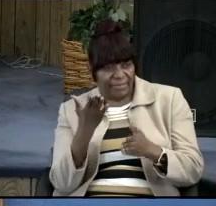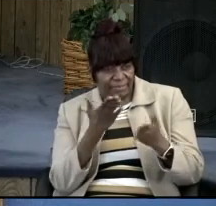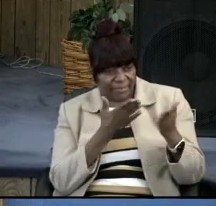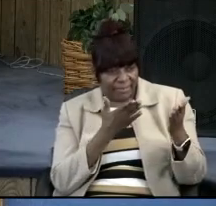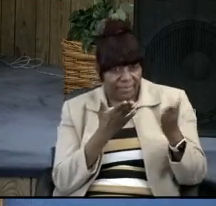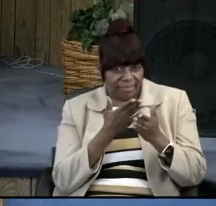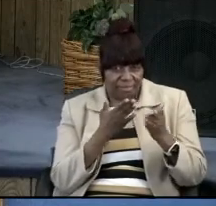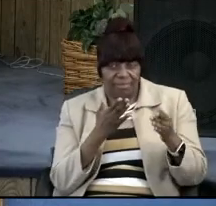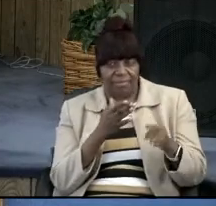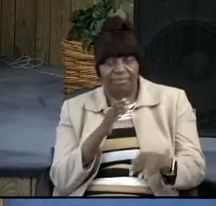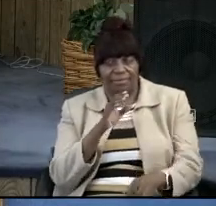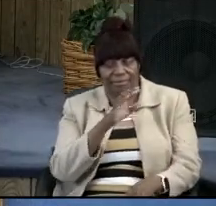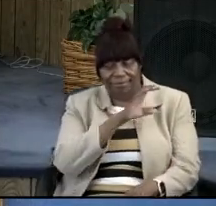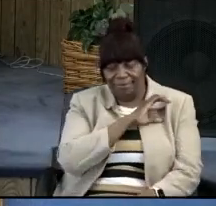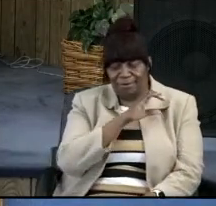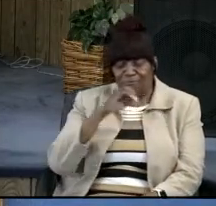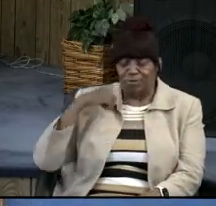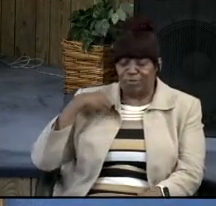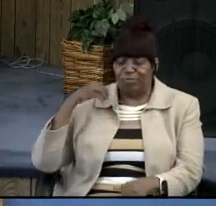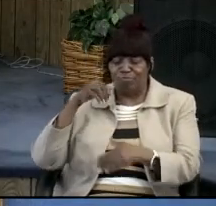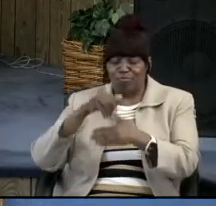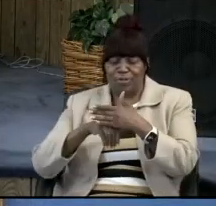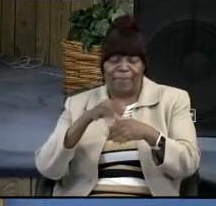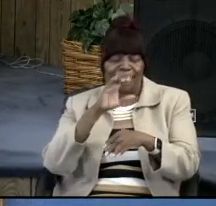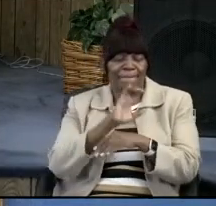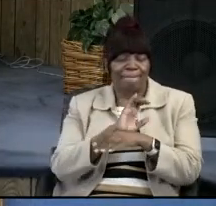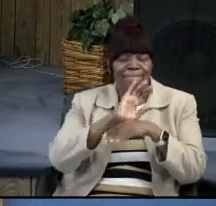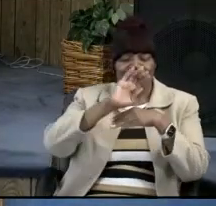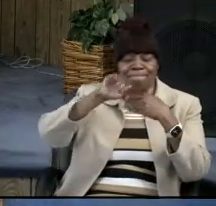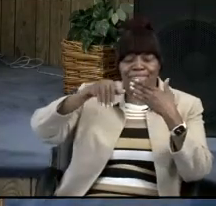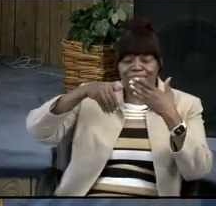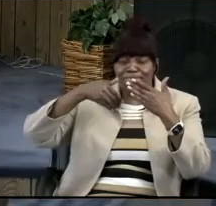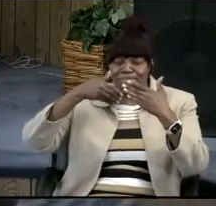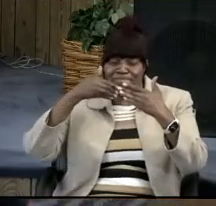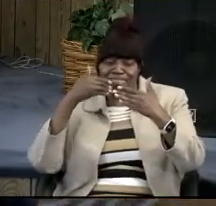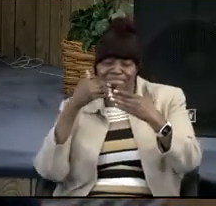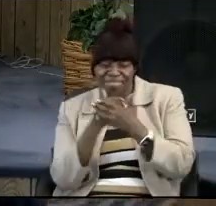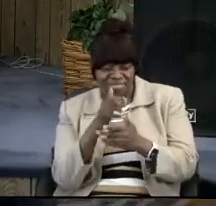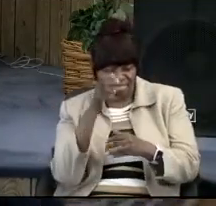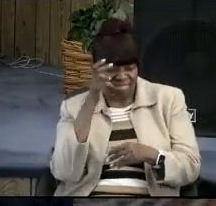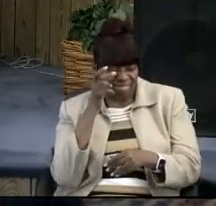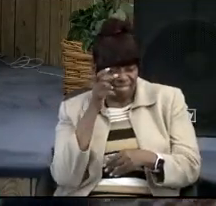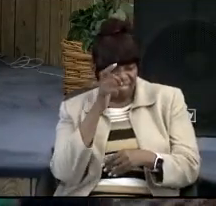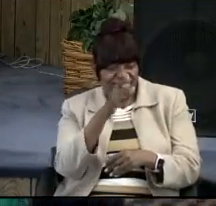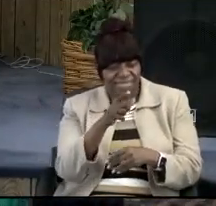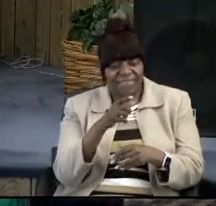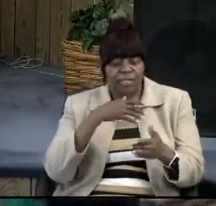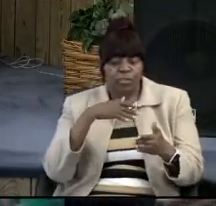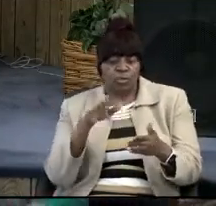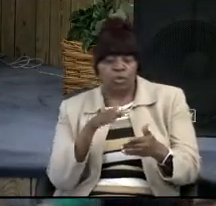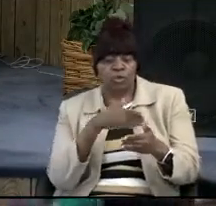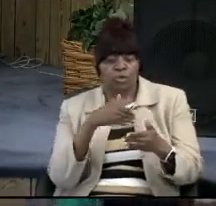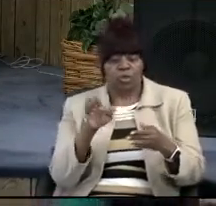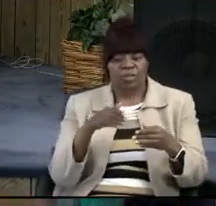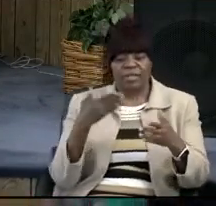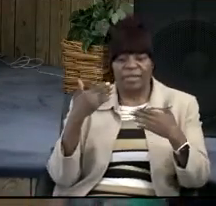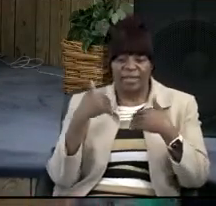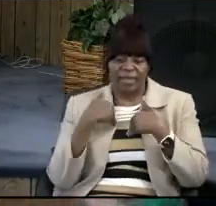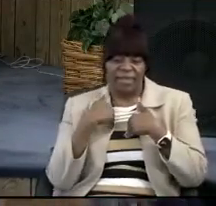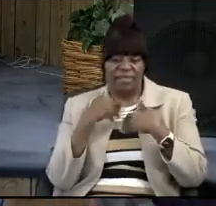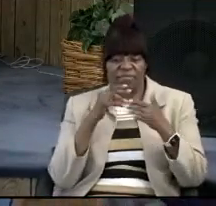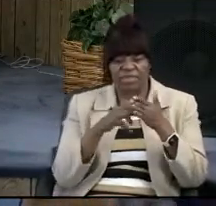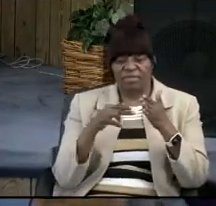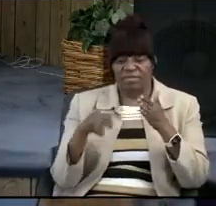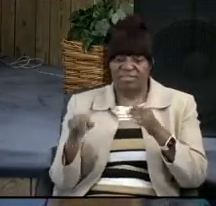as officers in your church. You wasn't mad when all them heathens was up in there leading out and you know they full of hell. You ain't say